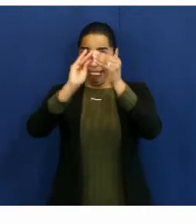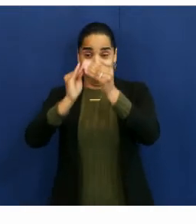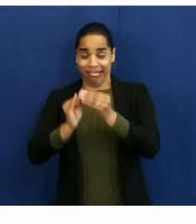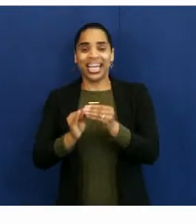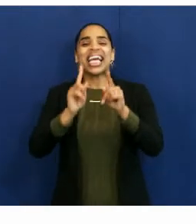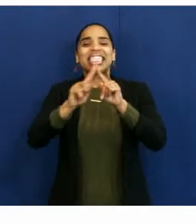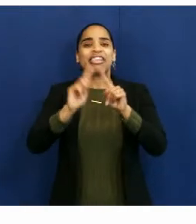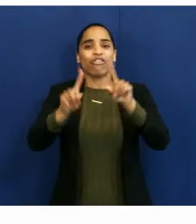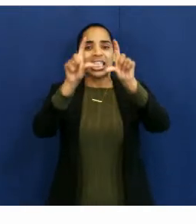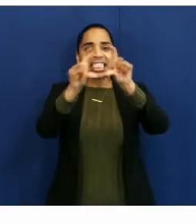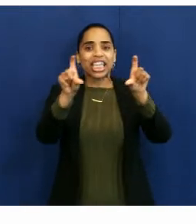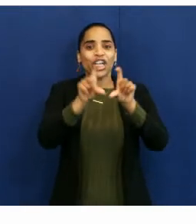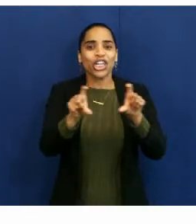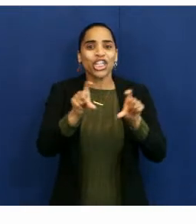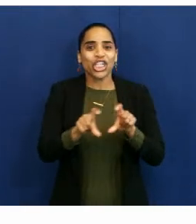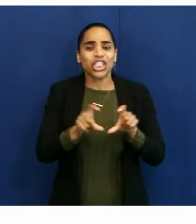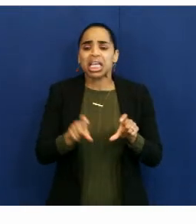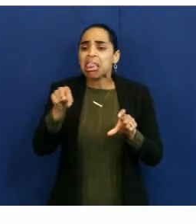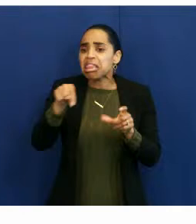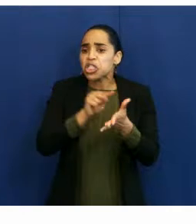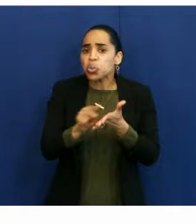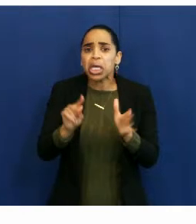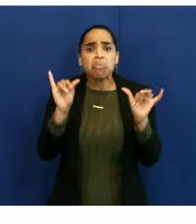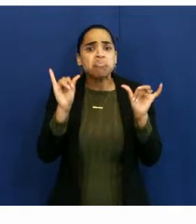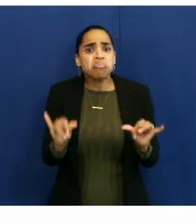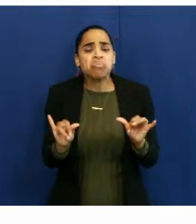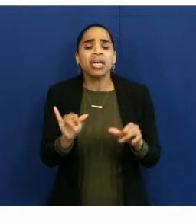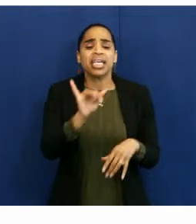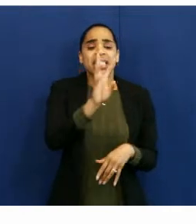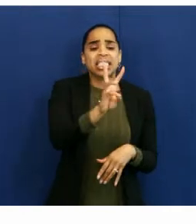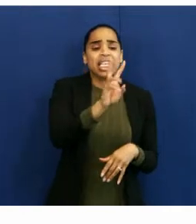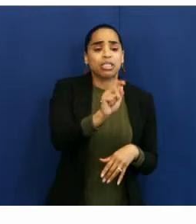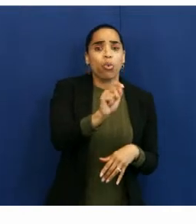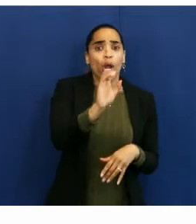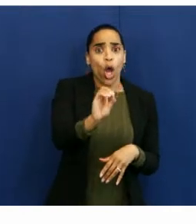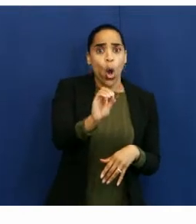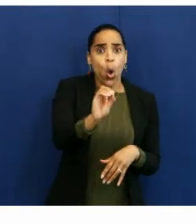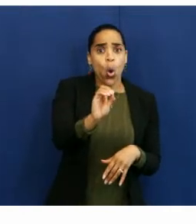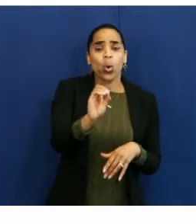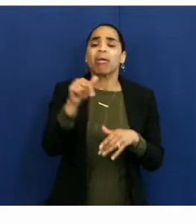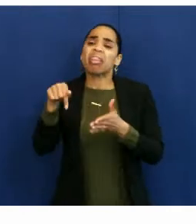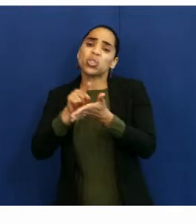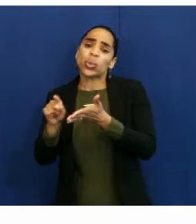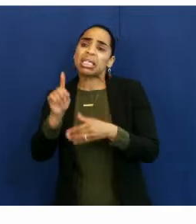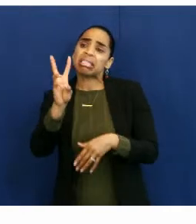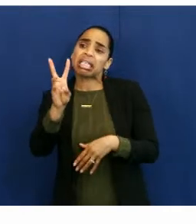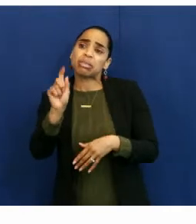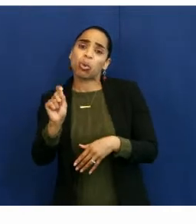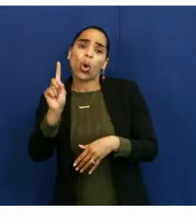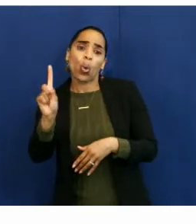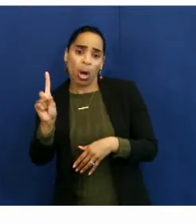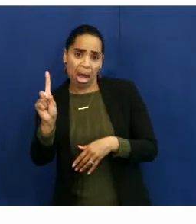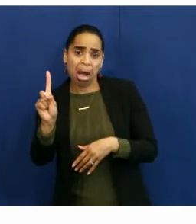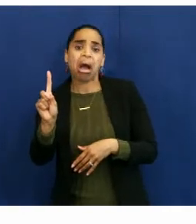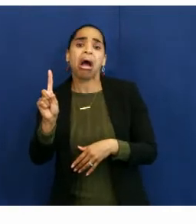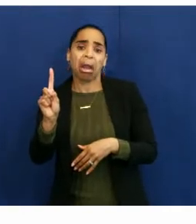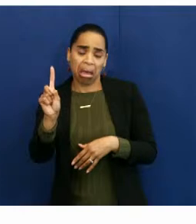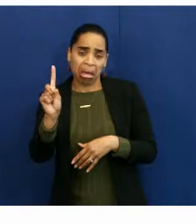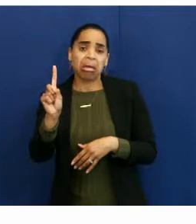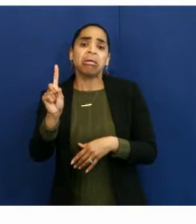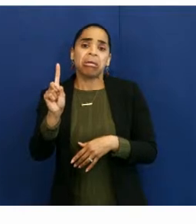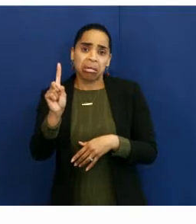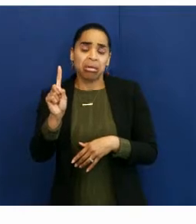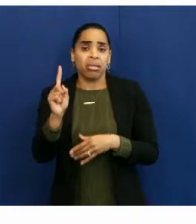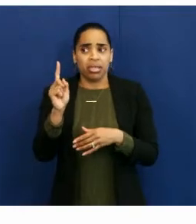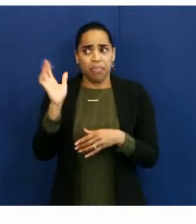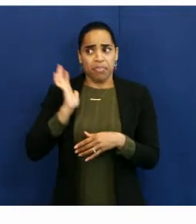system. Again, this week, not a significant change. We went from 6.0 to 6.1. Under the old system, this would have been cause